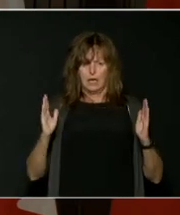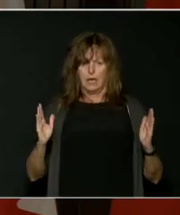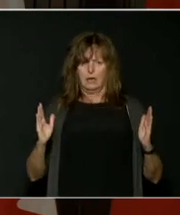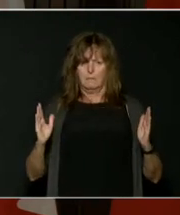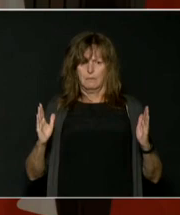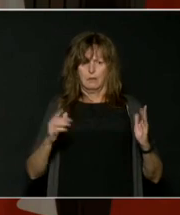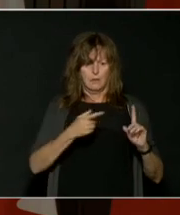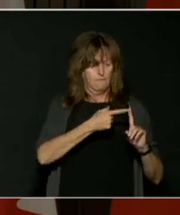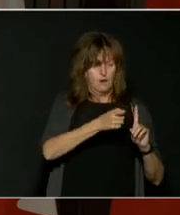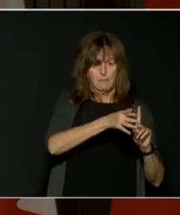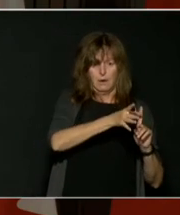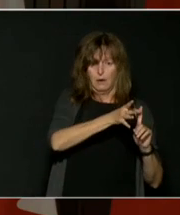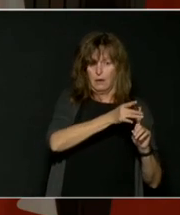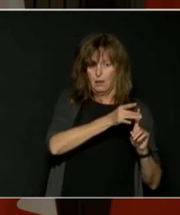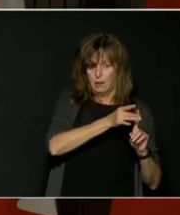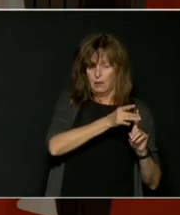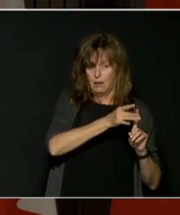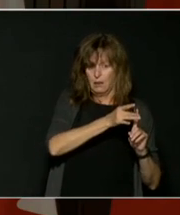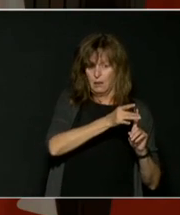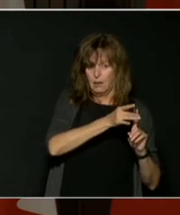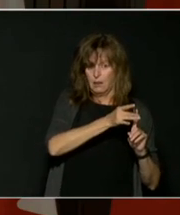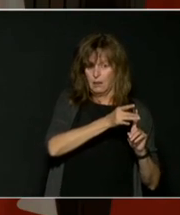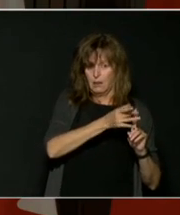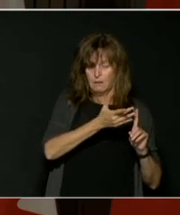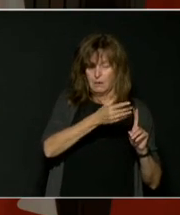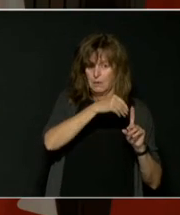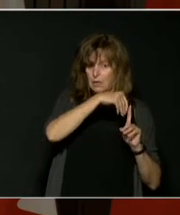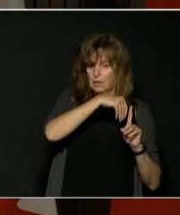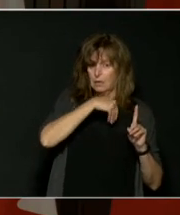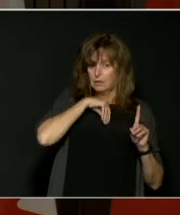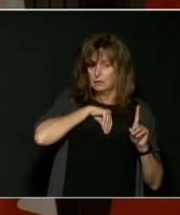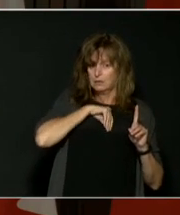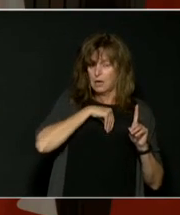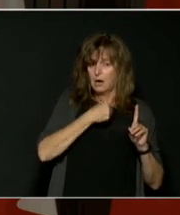period of exposure might have been up to 14 days before that. So,